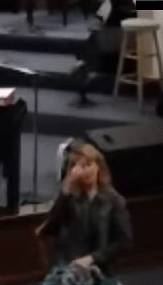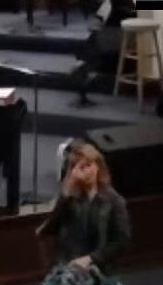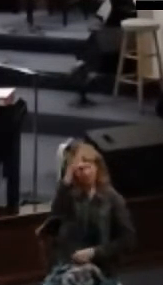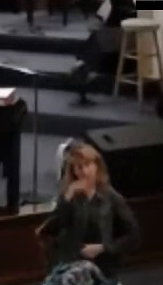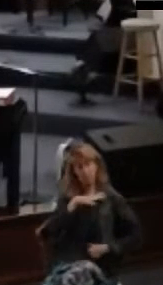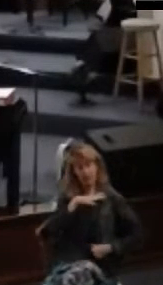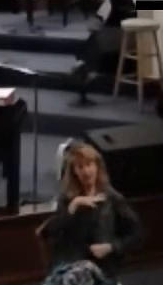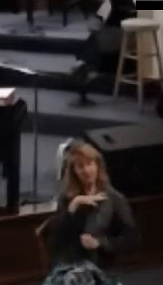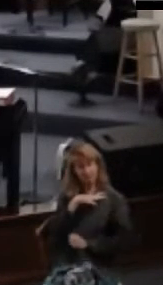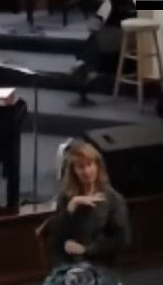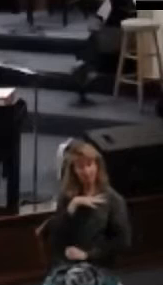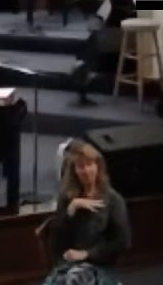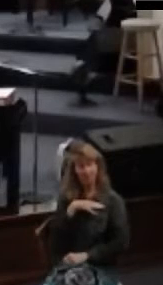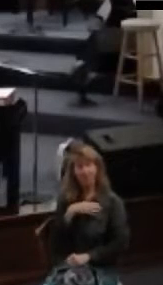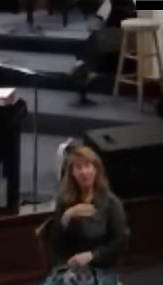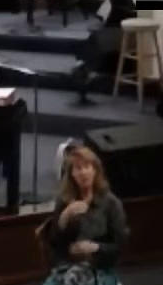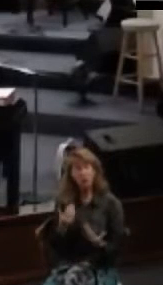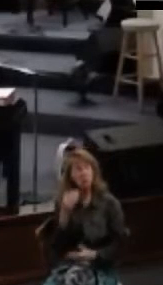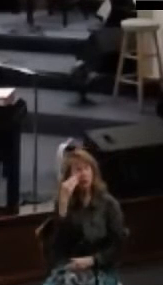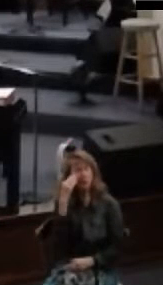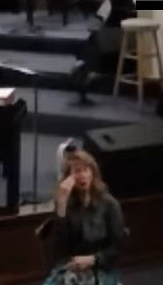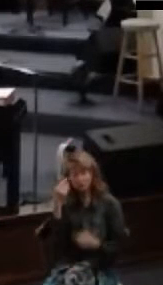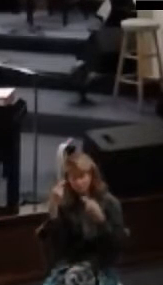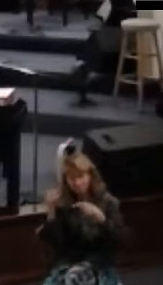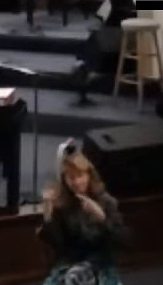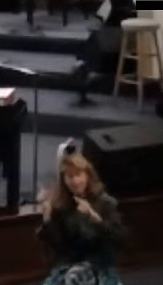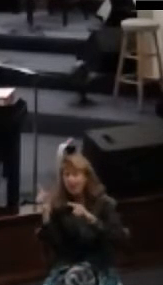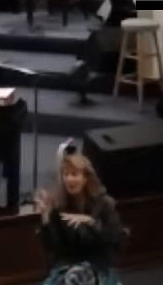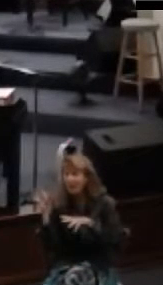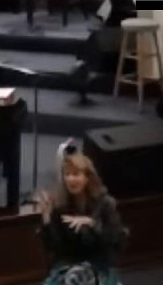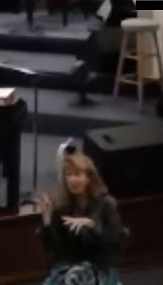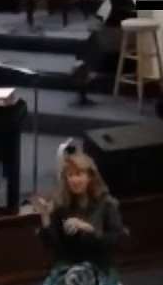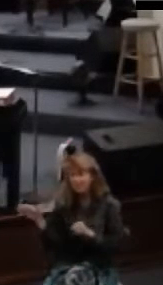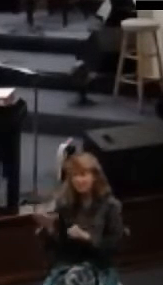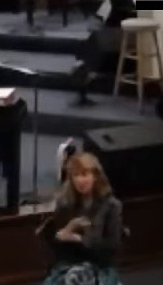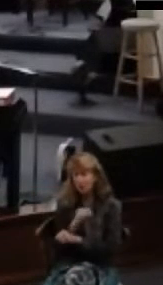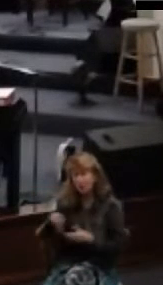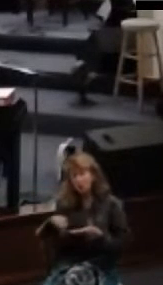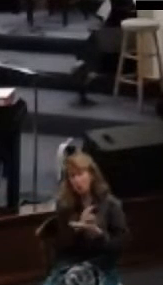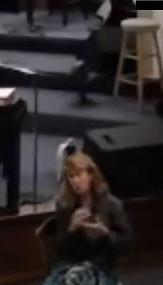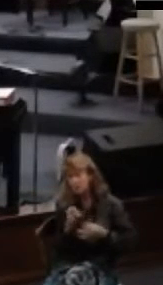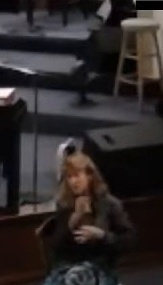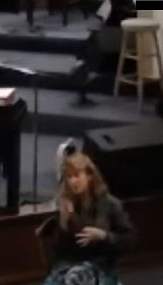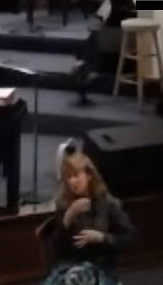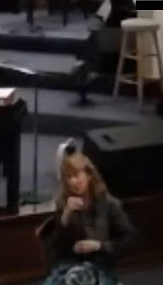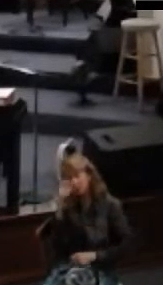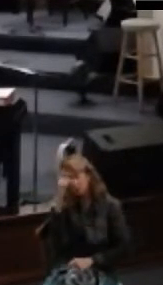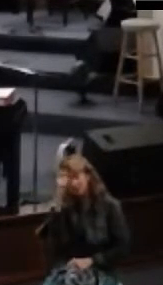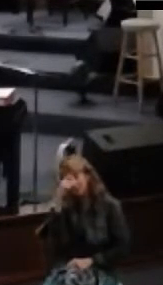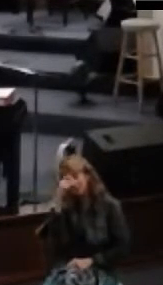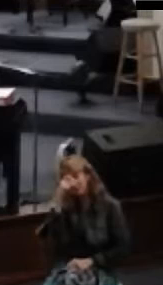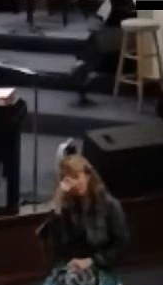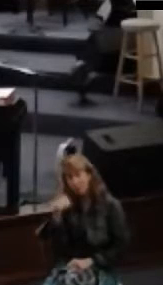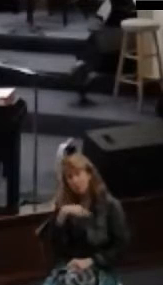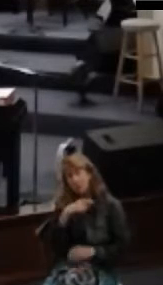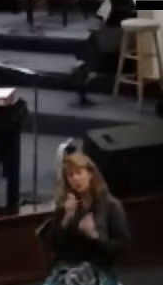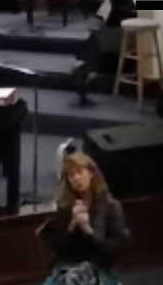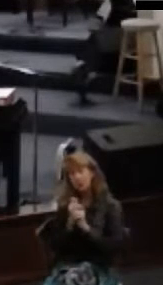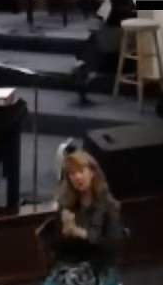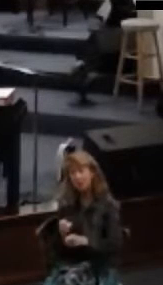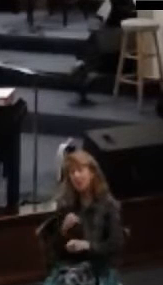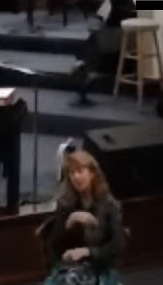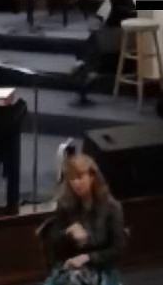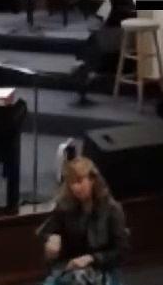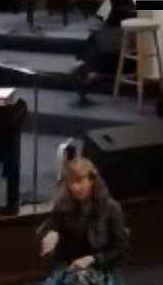you who are known to be full of the Spirit and wisdom. We will turn this responsibility over to